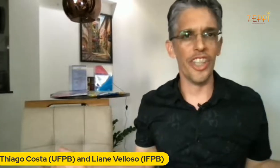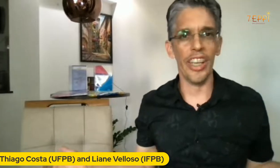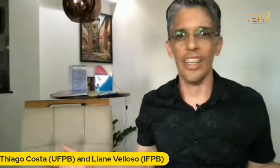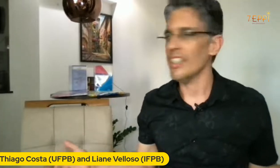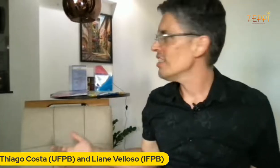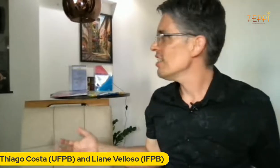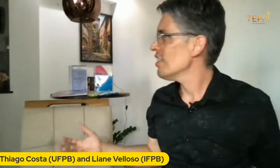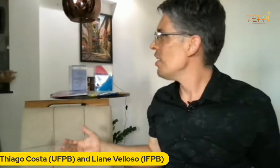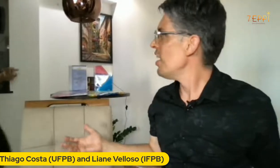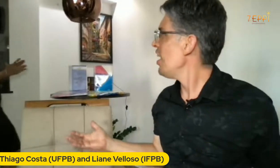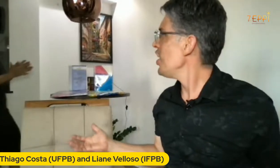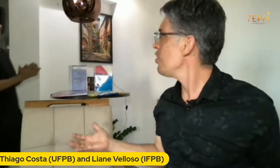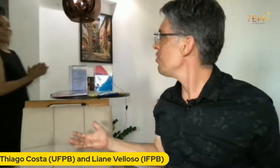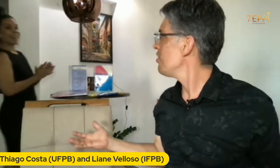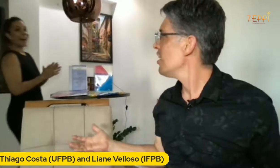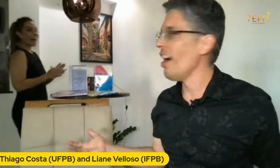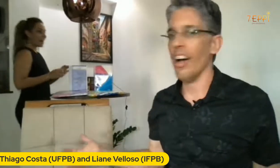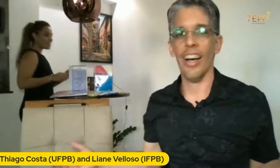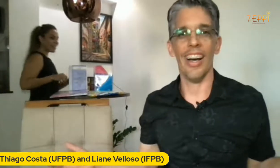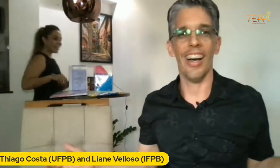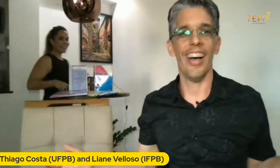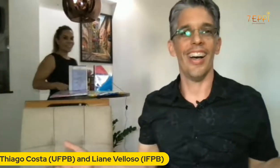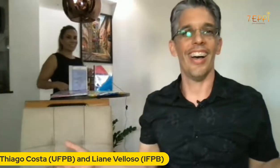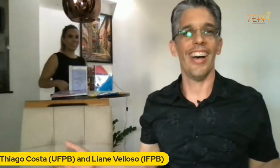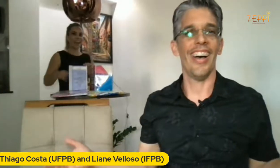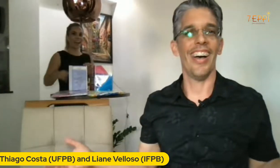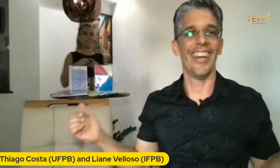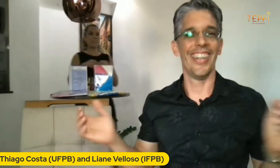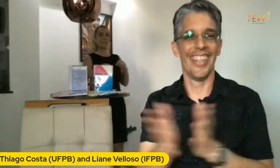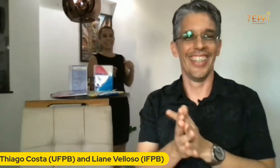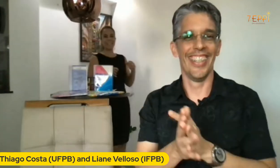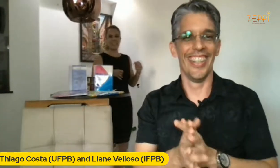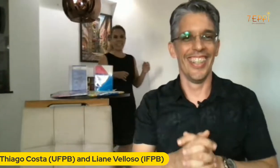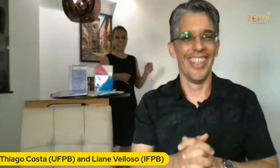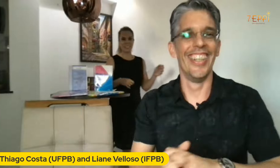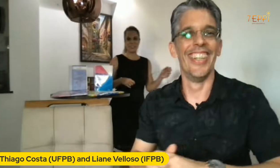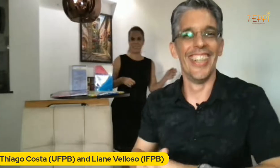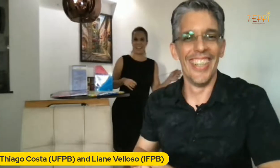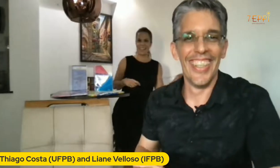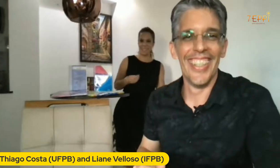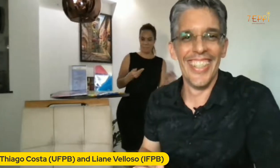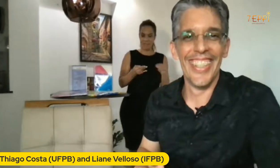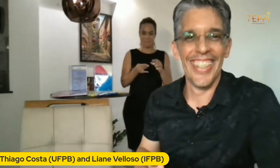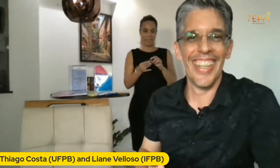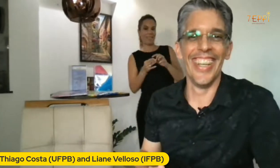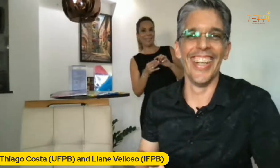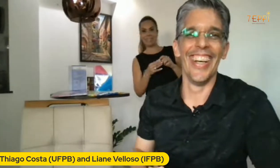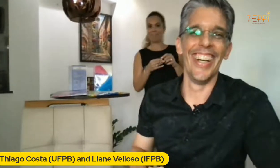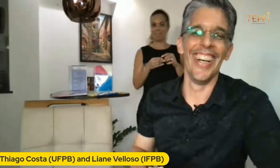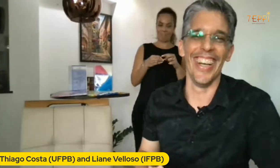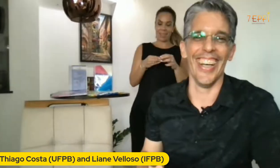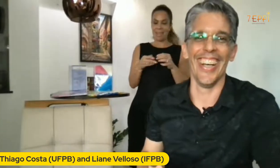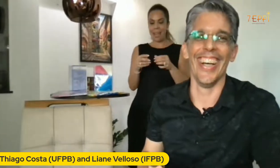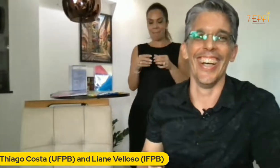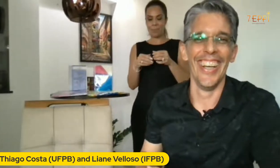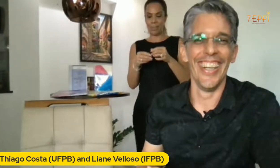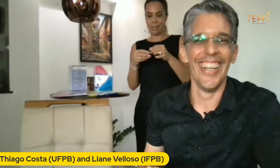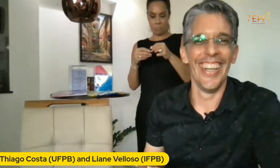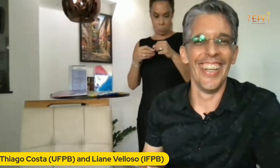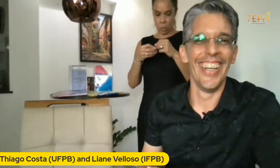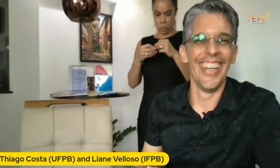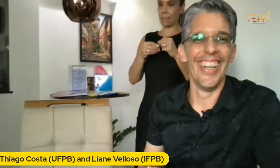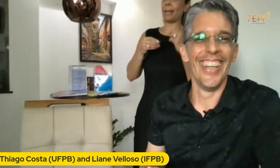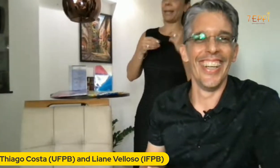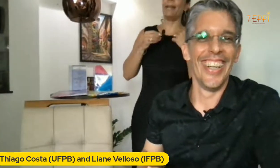is she? Where are you? Oh. I'm here, Thiago. You're really trying to fire me, but I'm a